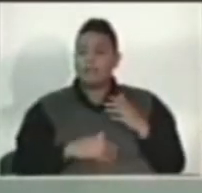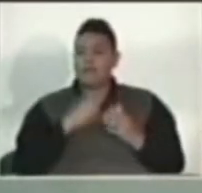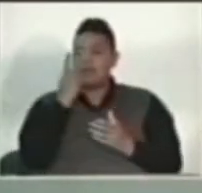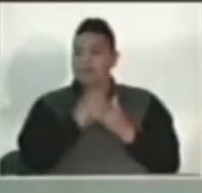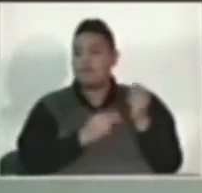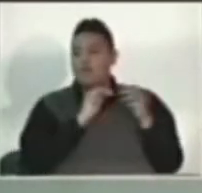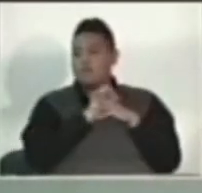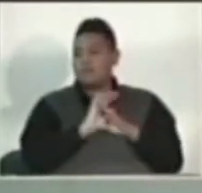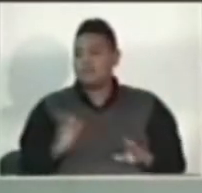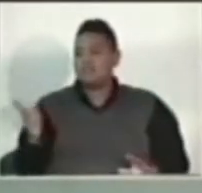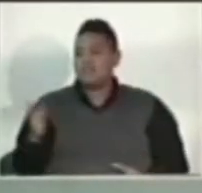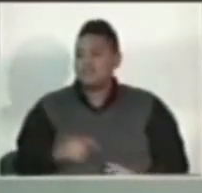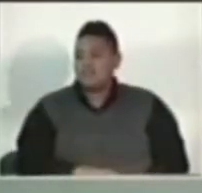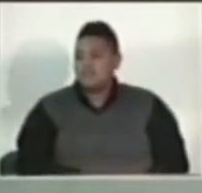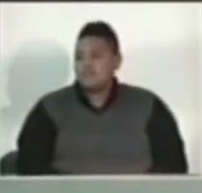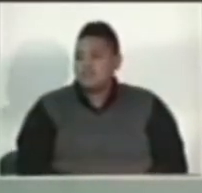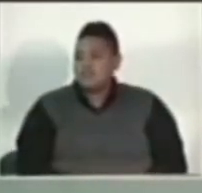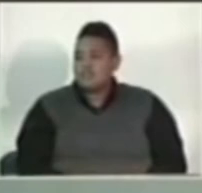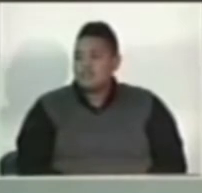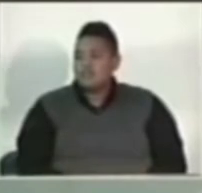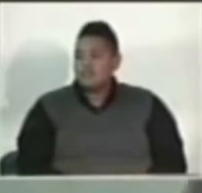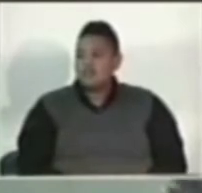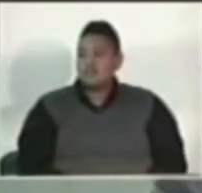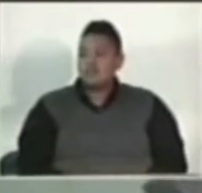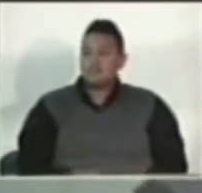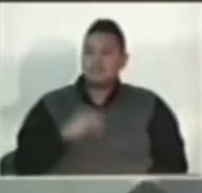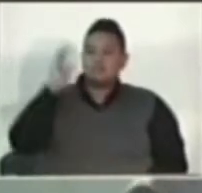time. Mr. Speaker,